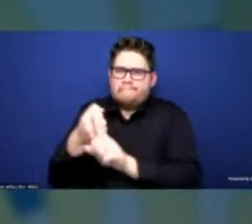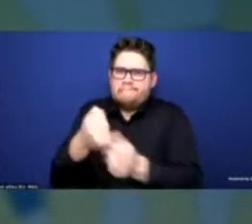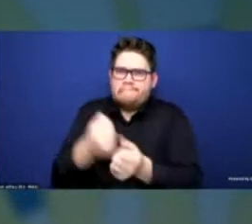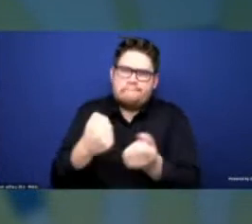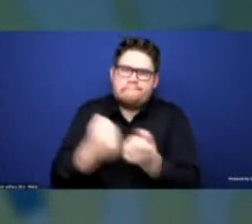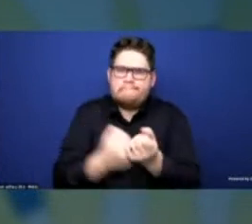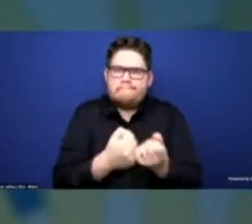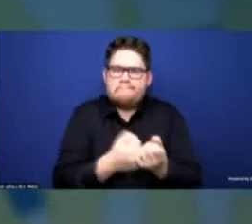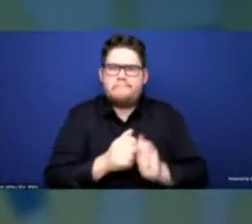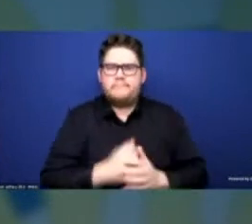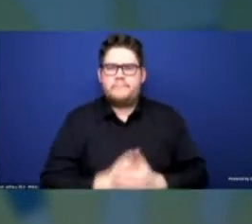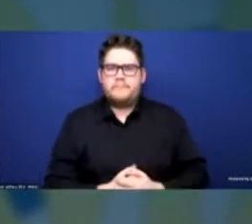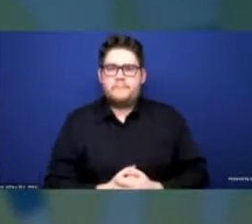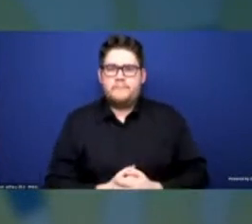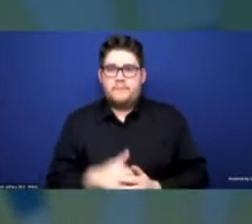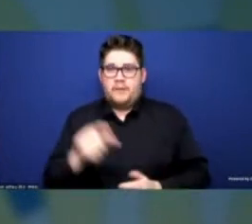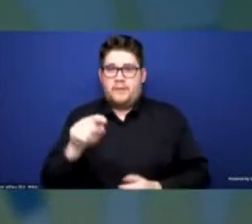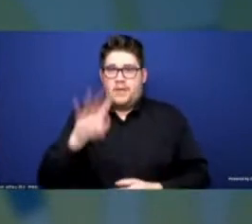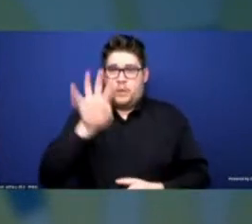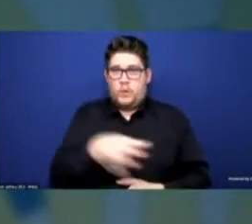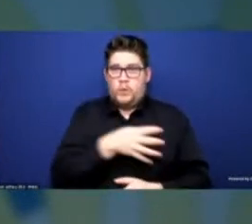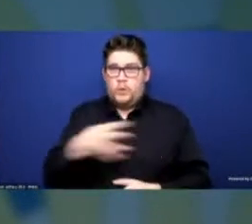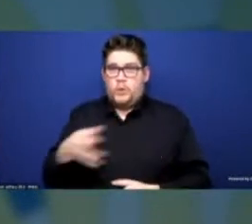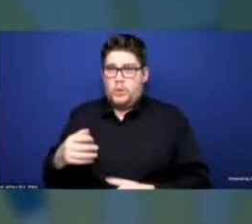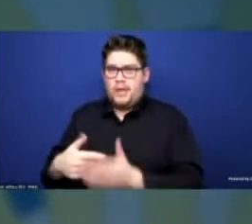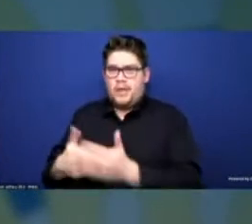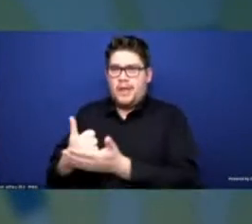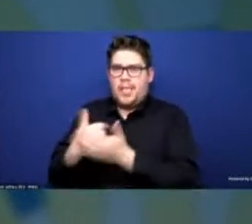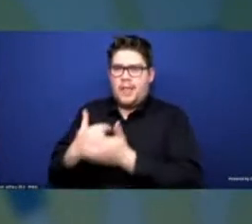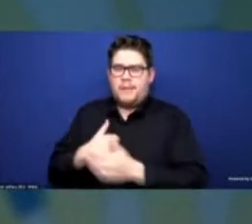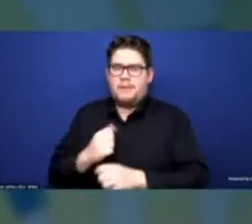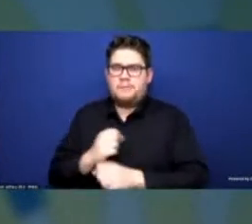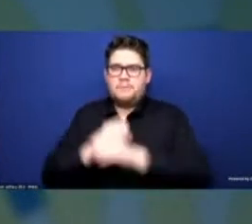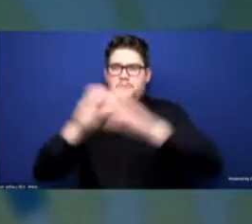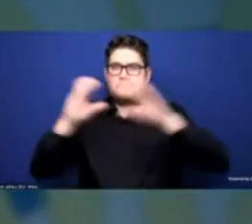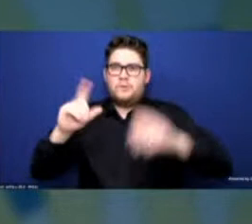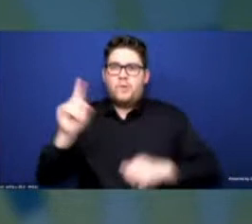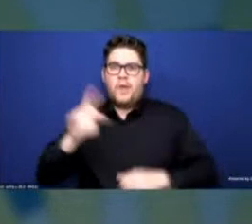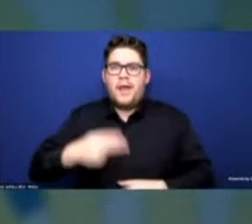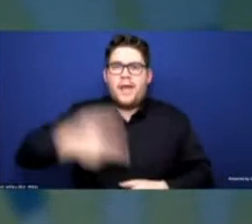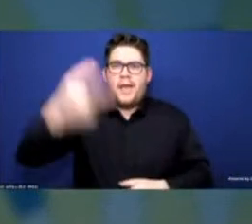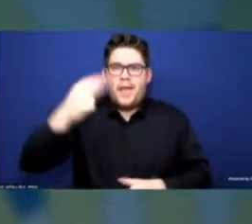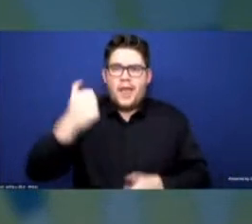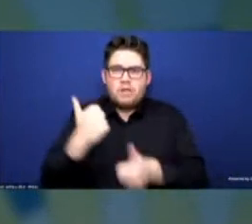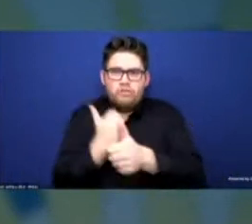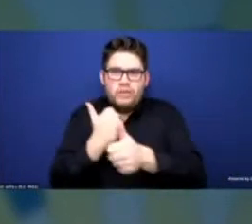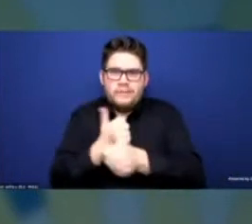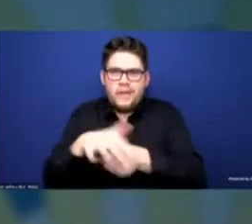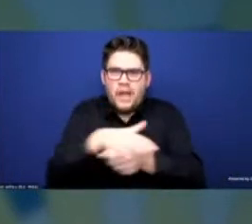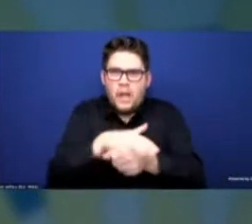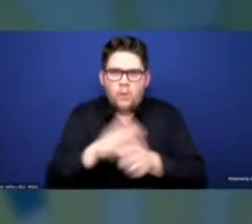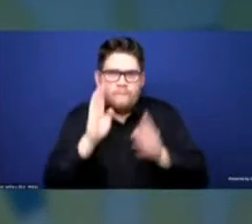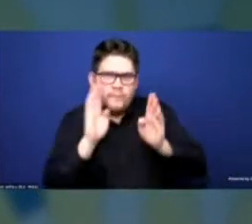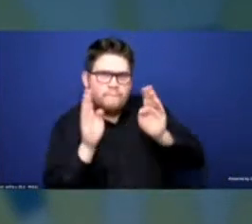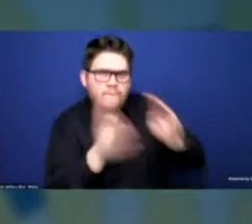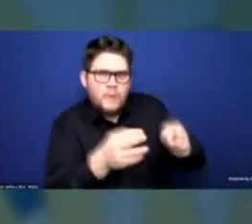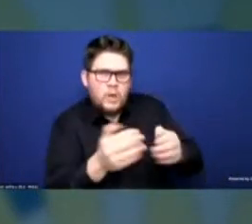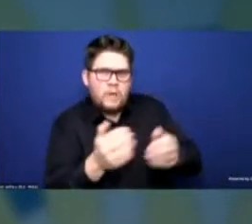to target our school and child care worker program as well. And as you know,